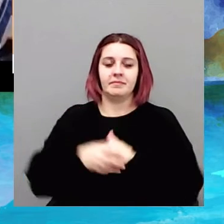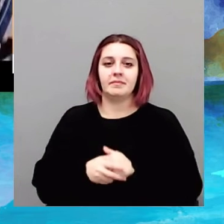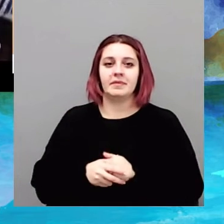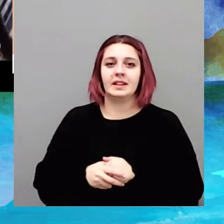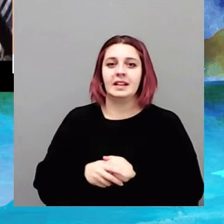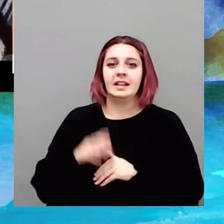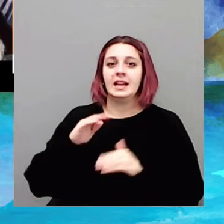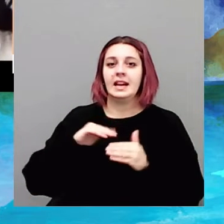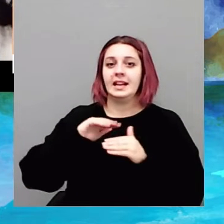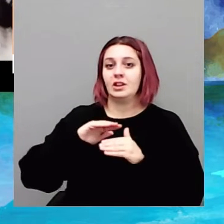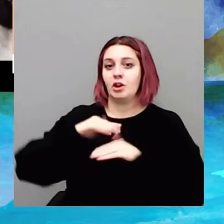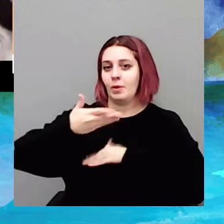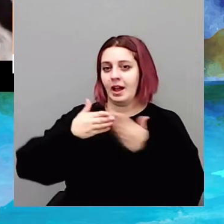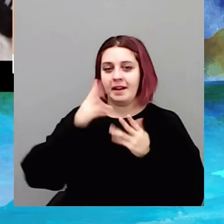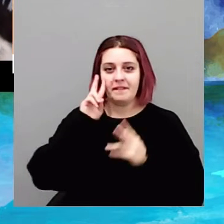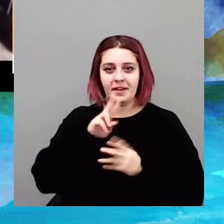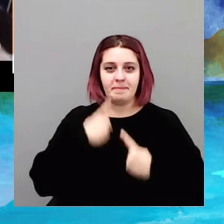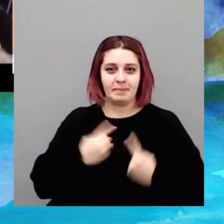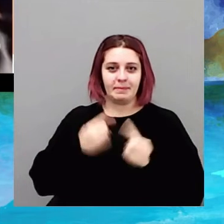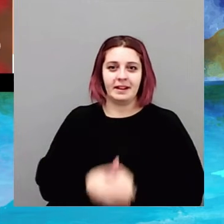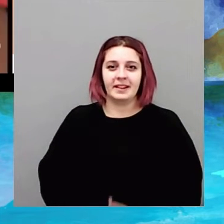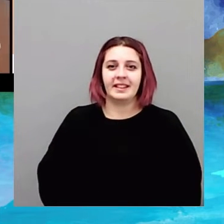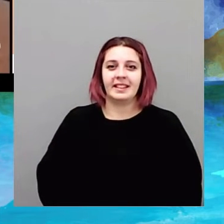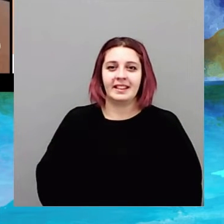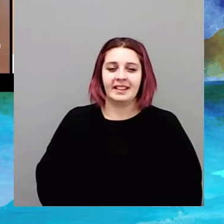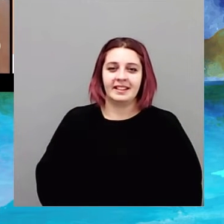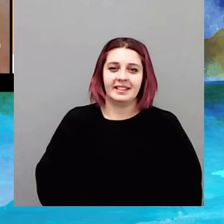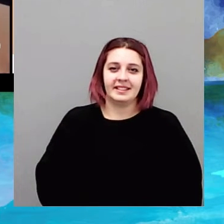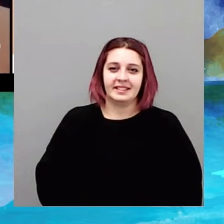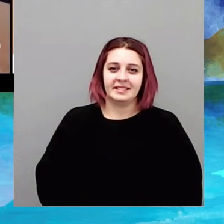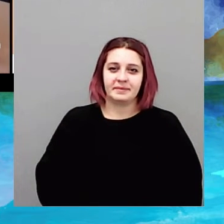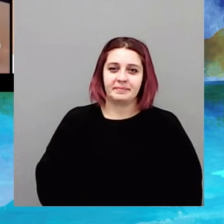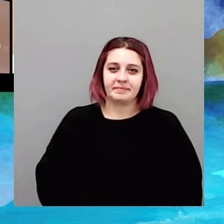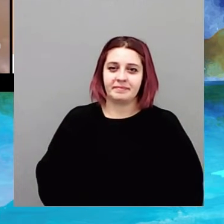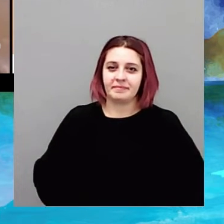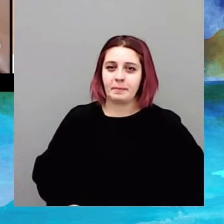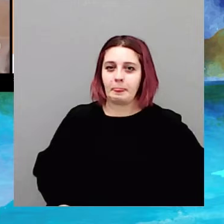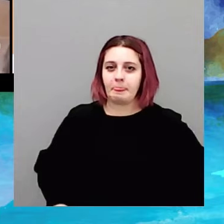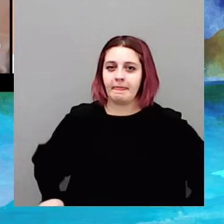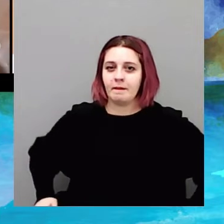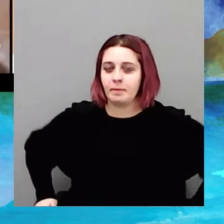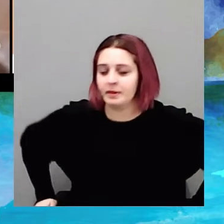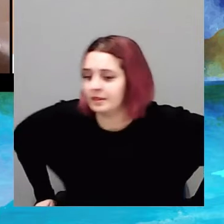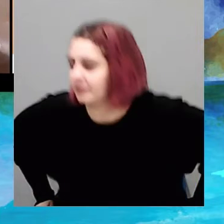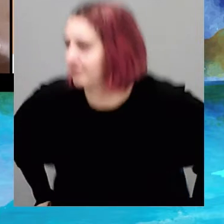decoration, we can provide them with what they need. So here's an example.